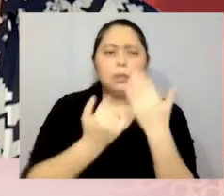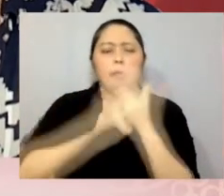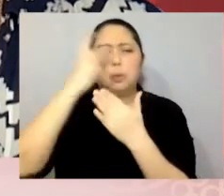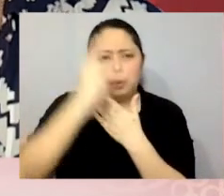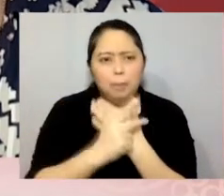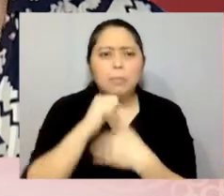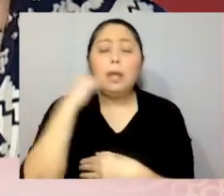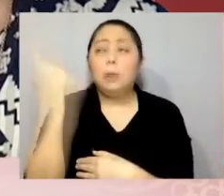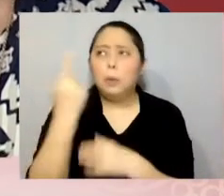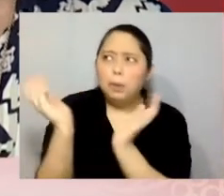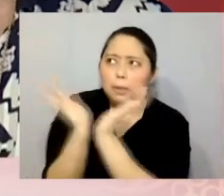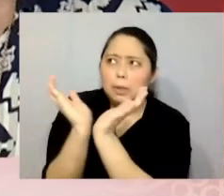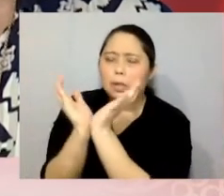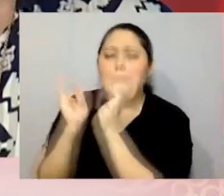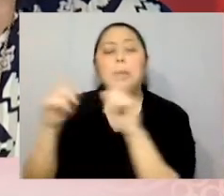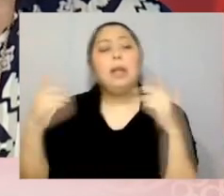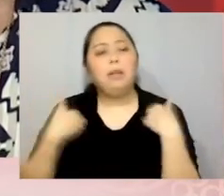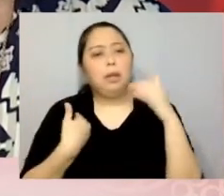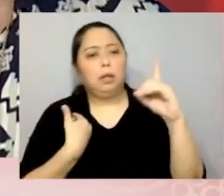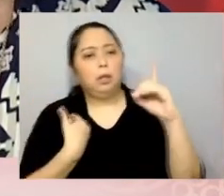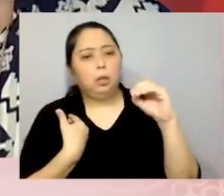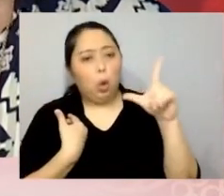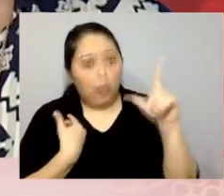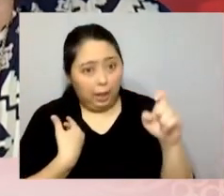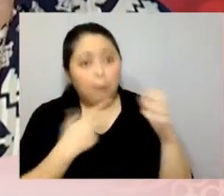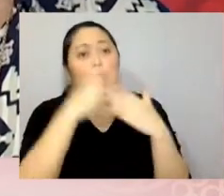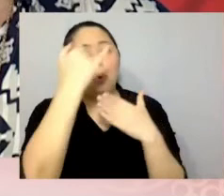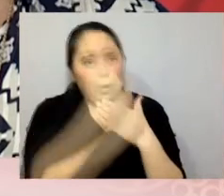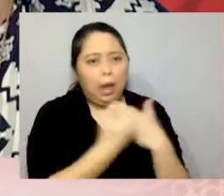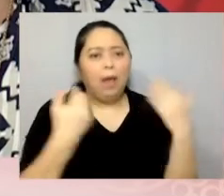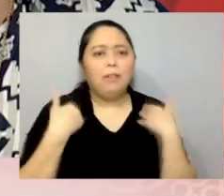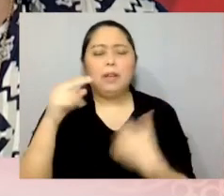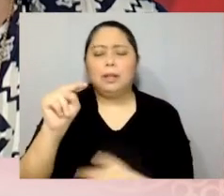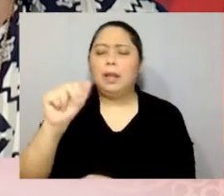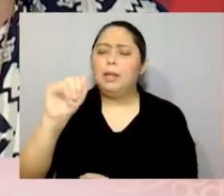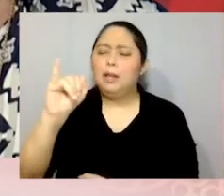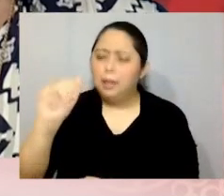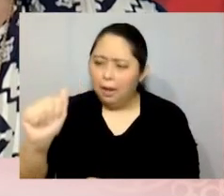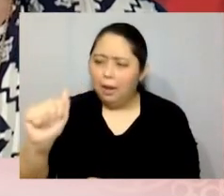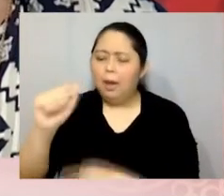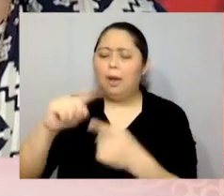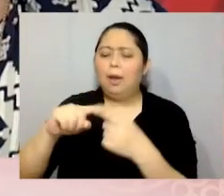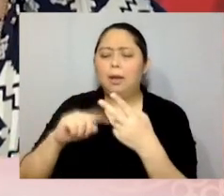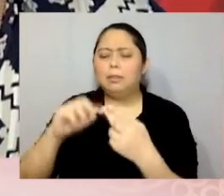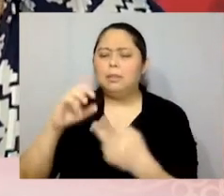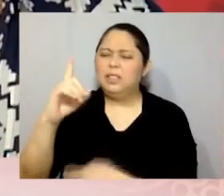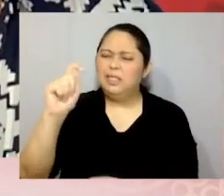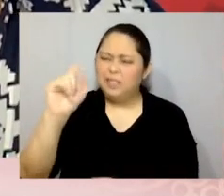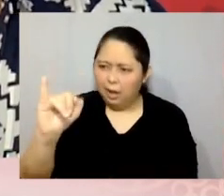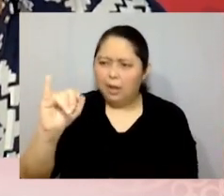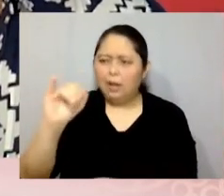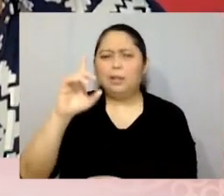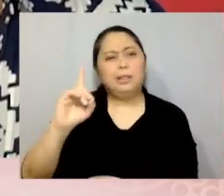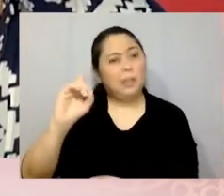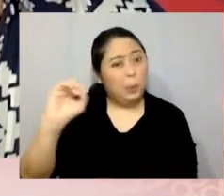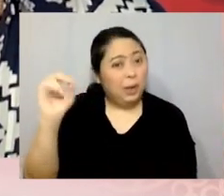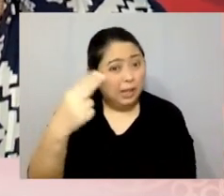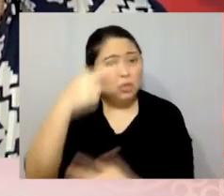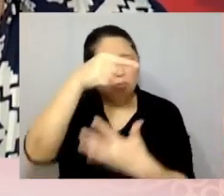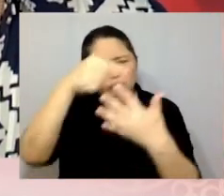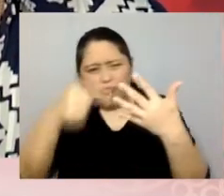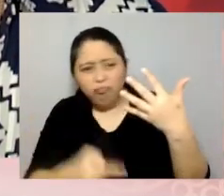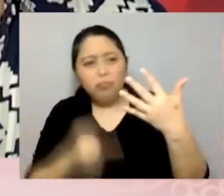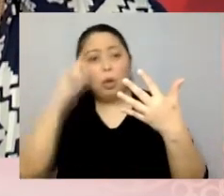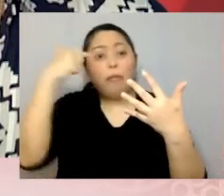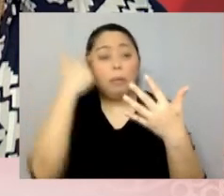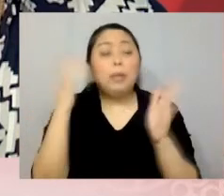only from DSWD, from DOLE, from NAIA, DTI, as well as DOH,